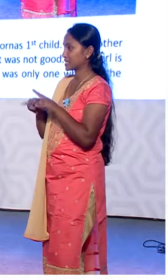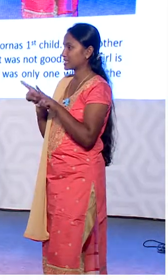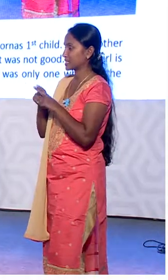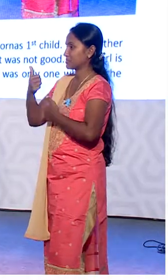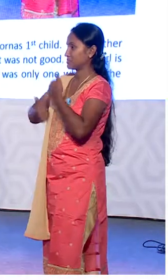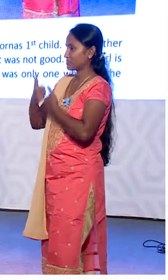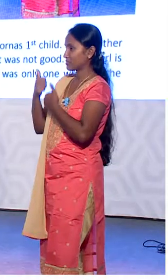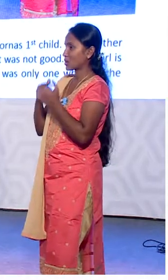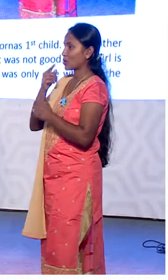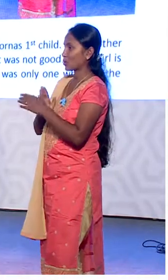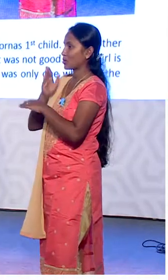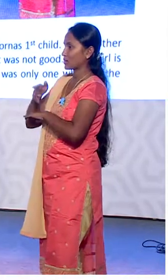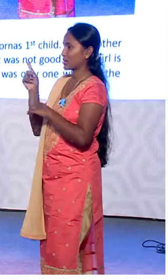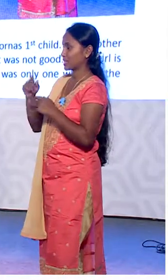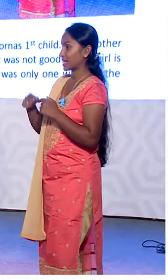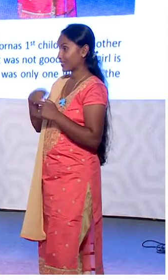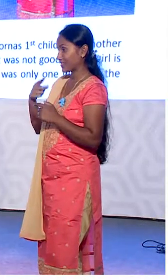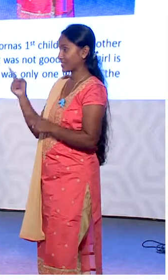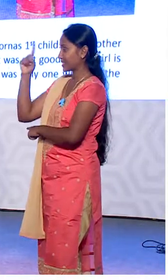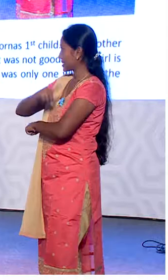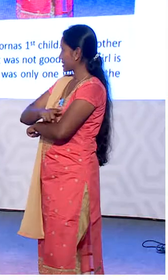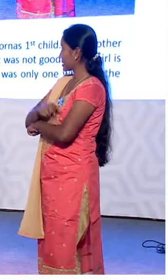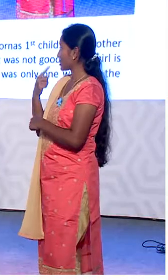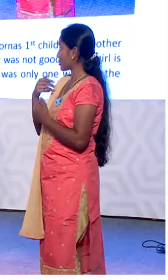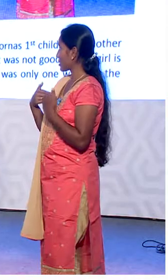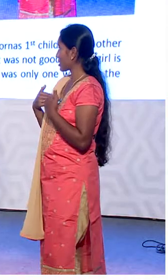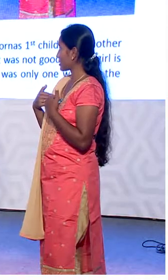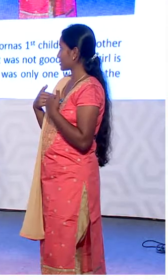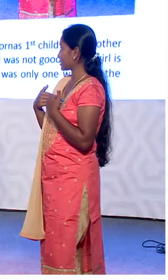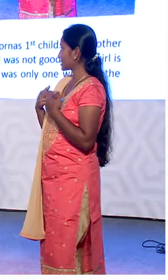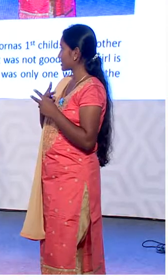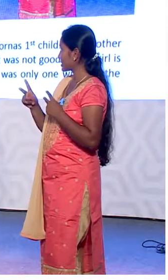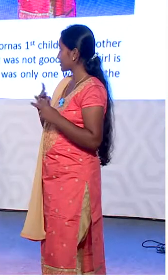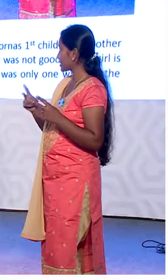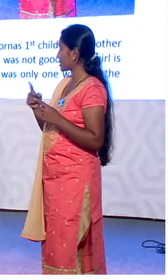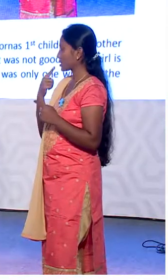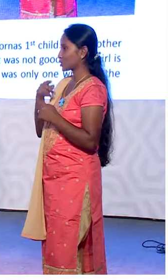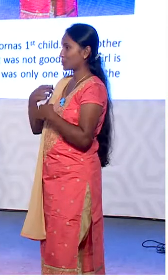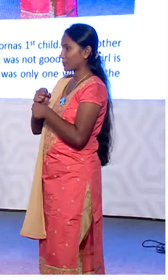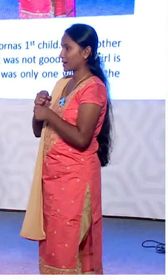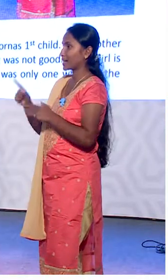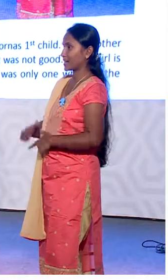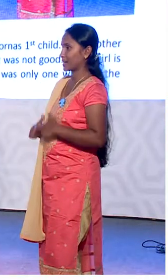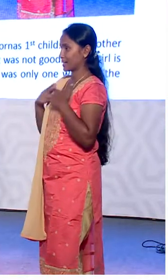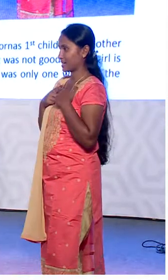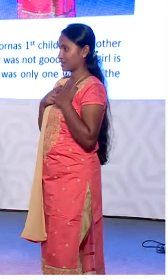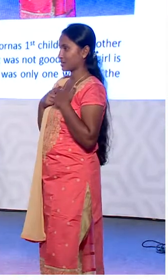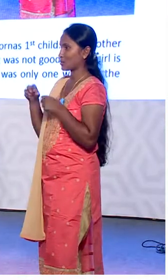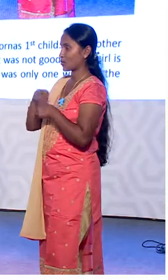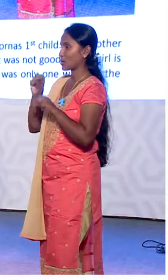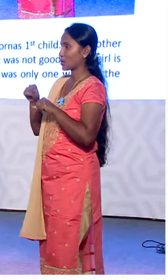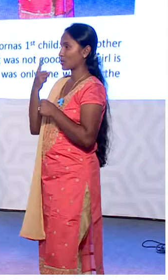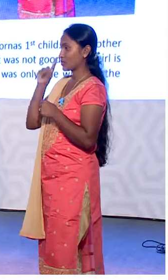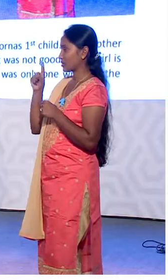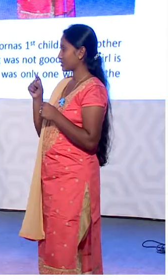who are overcoming them every day, who are making innovations to make life as interesting as possible for all